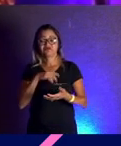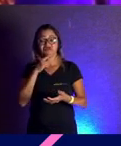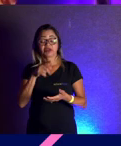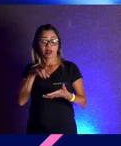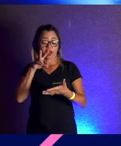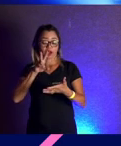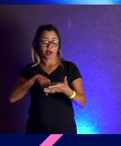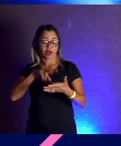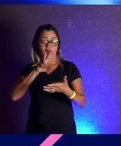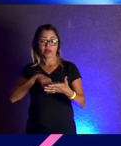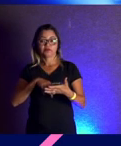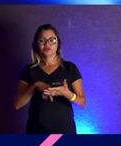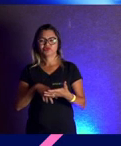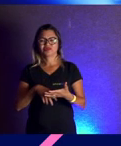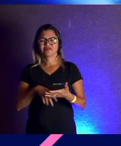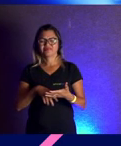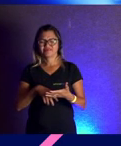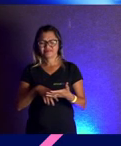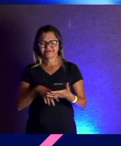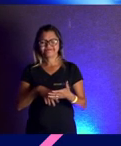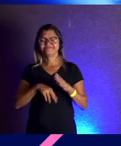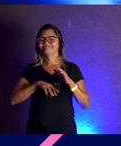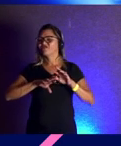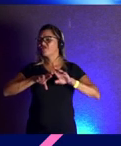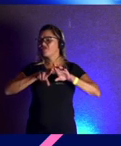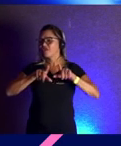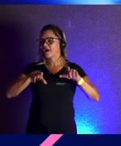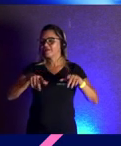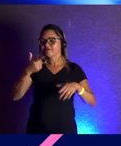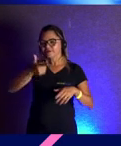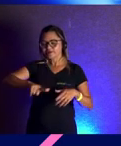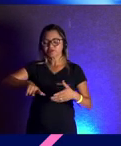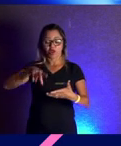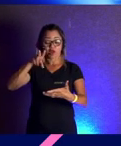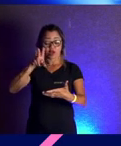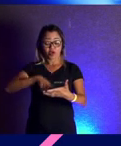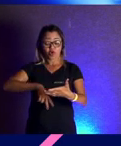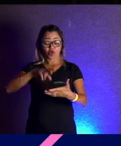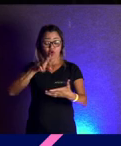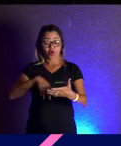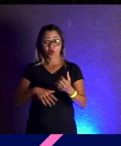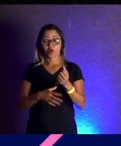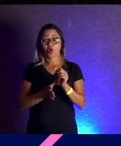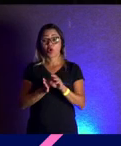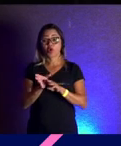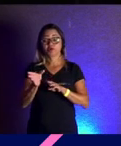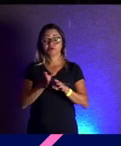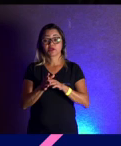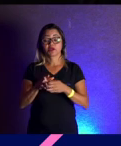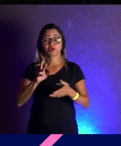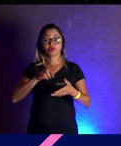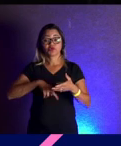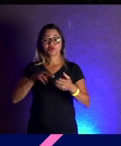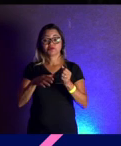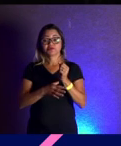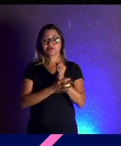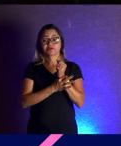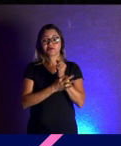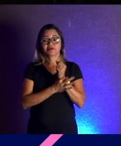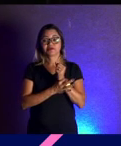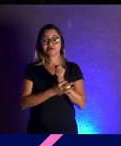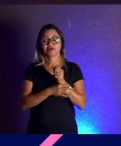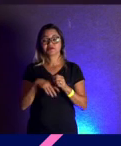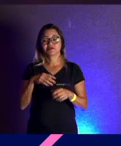beautiful disclaimer, and then by the conclusion, they've forgotten their disclaimer and then make them very strong conclusions. You can't even remember the disclaimer when you